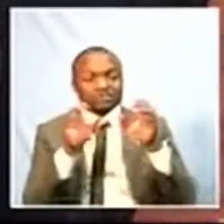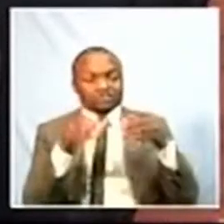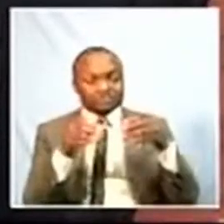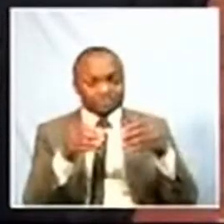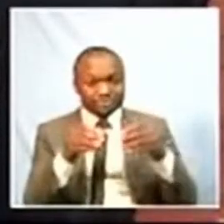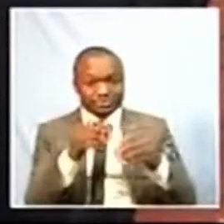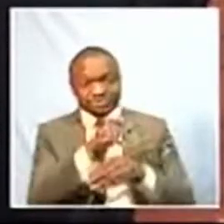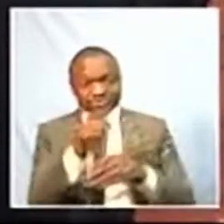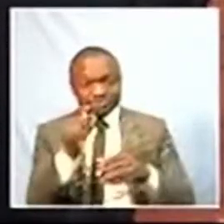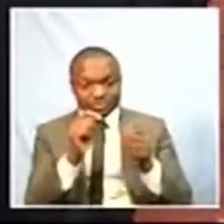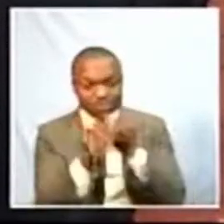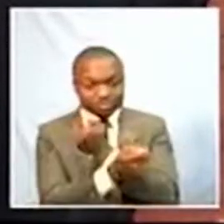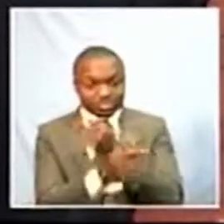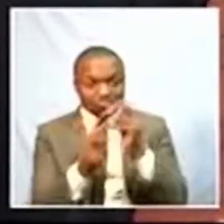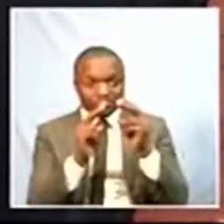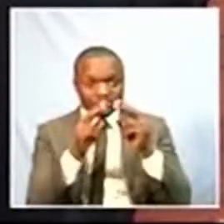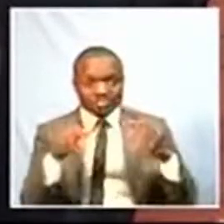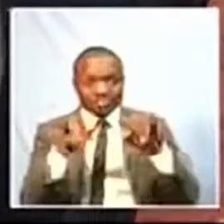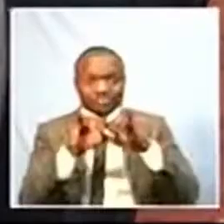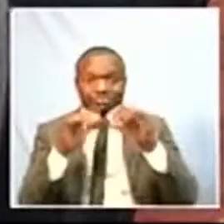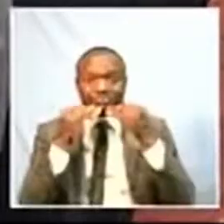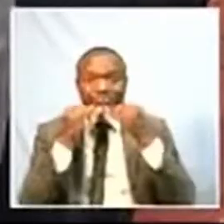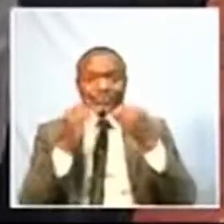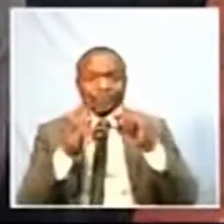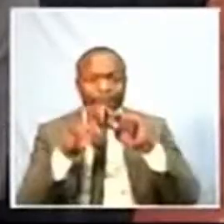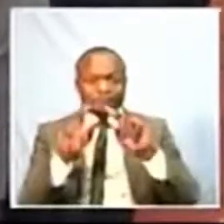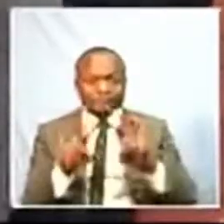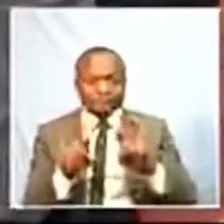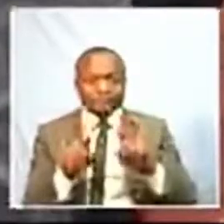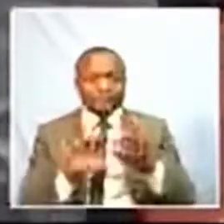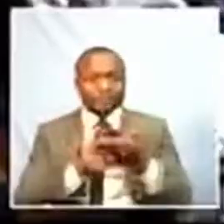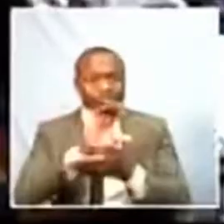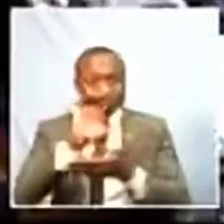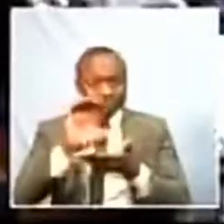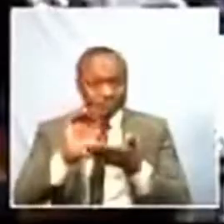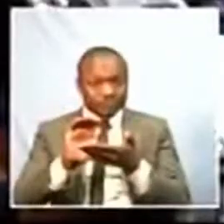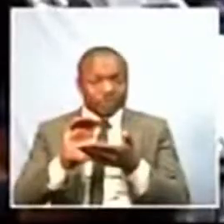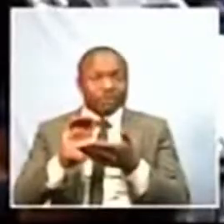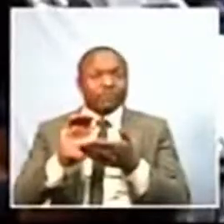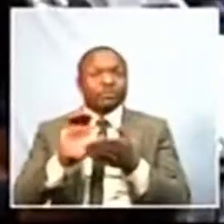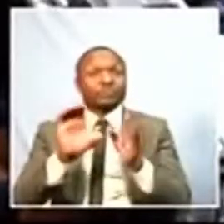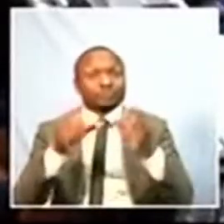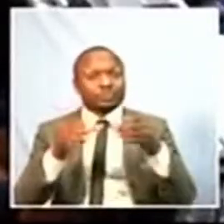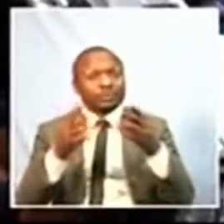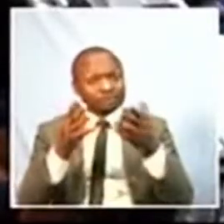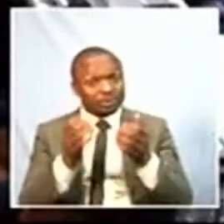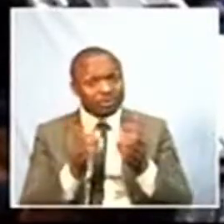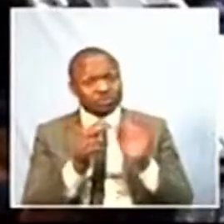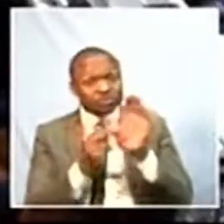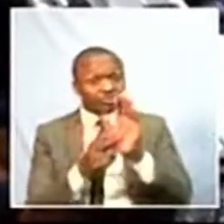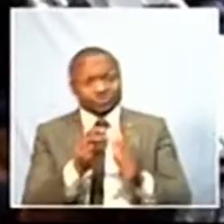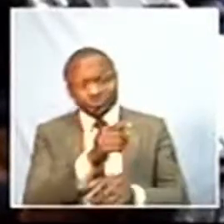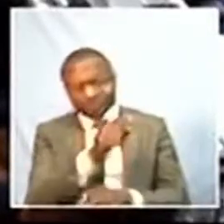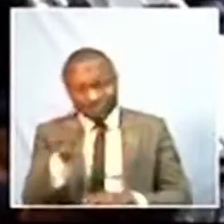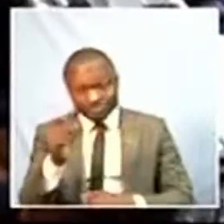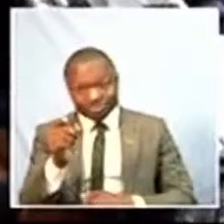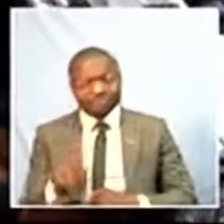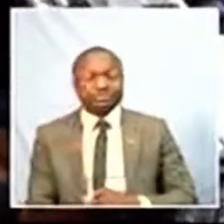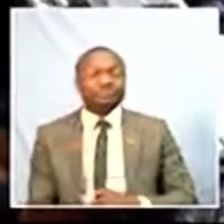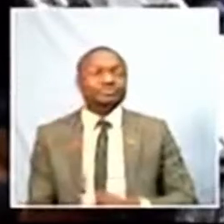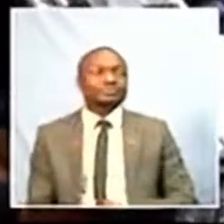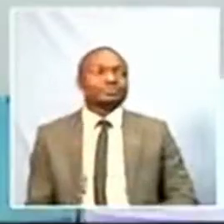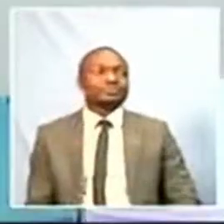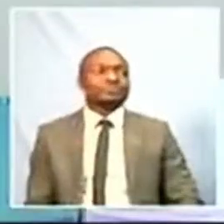So those changes were necessary, Chair. Thank you. CHOMA Town Council, I want to indicate to you that